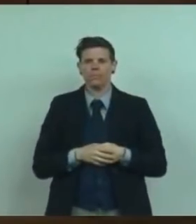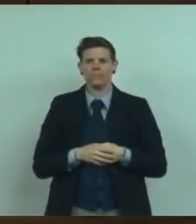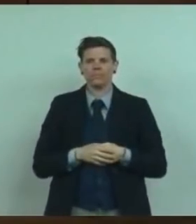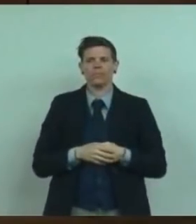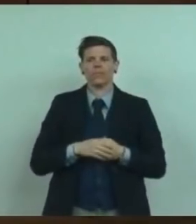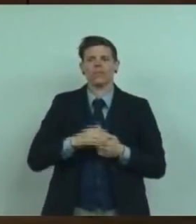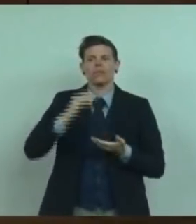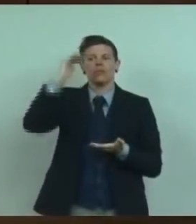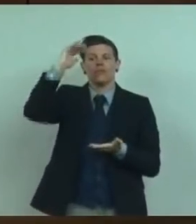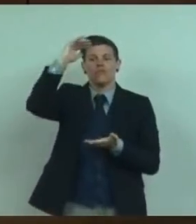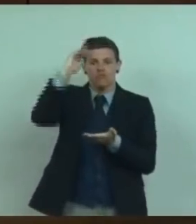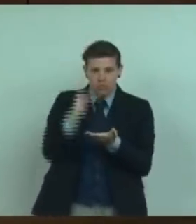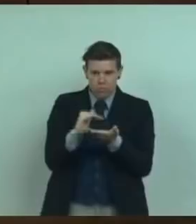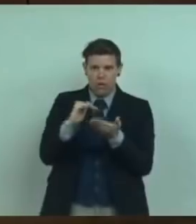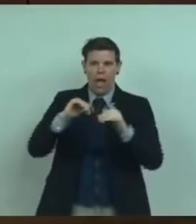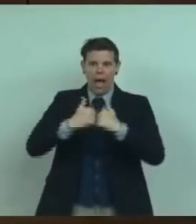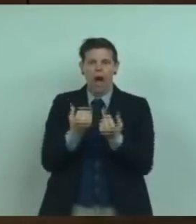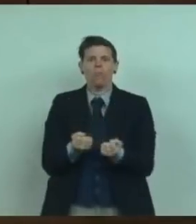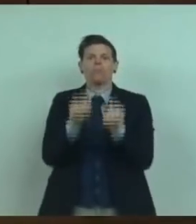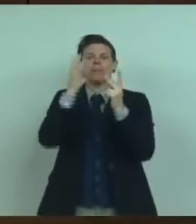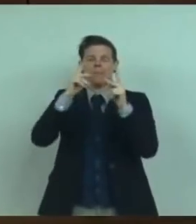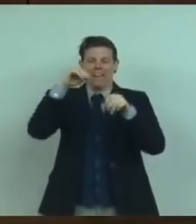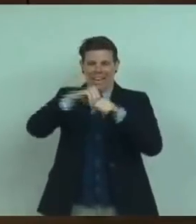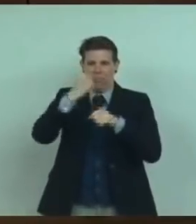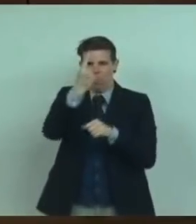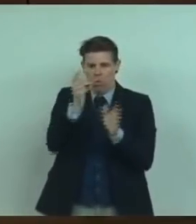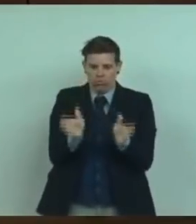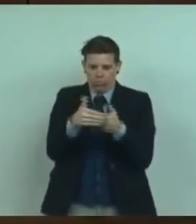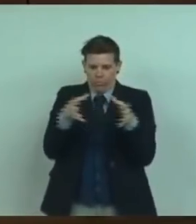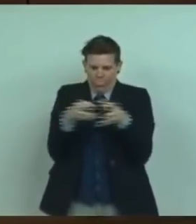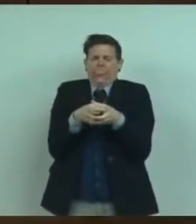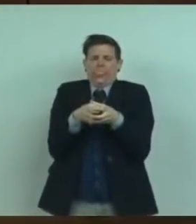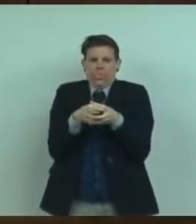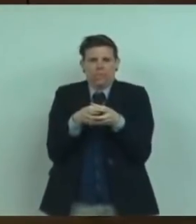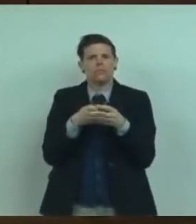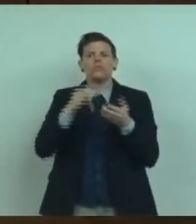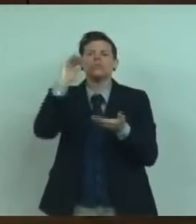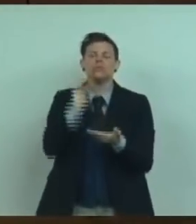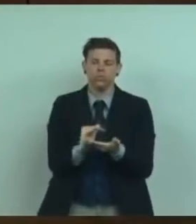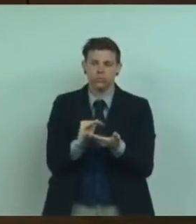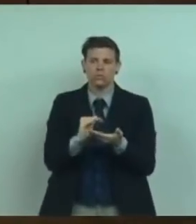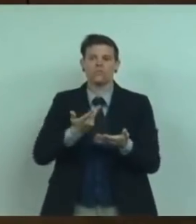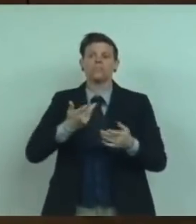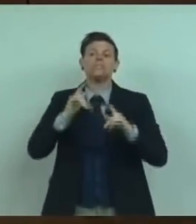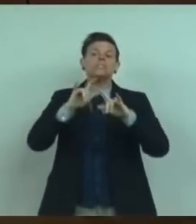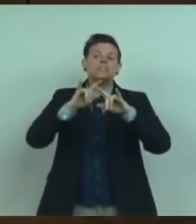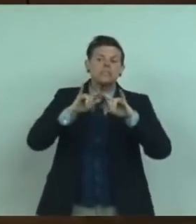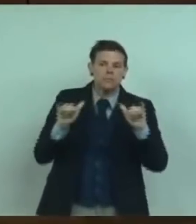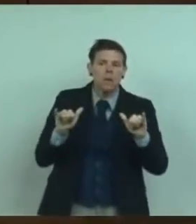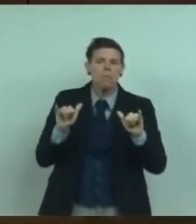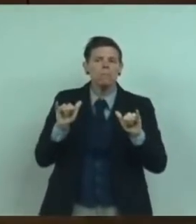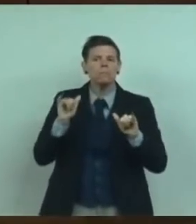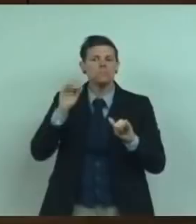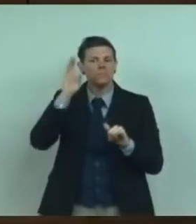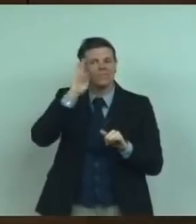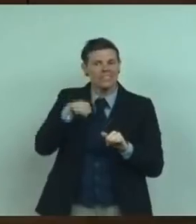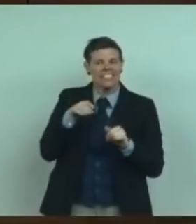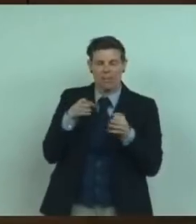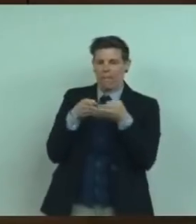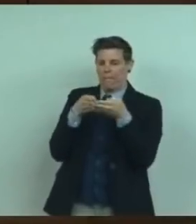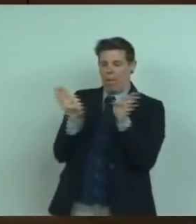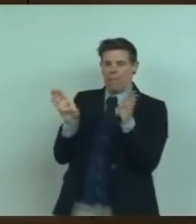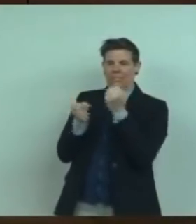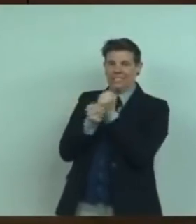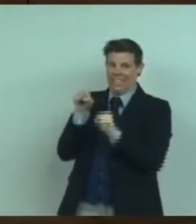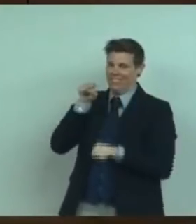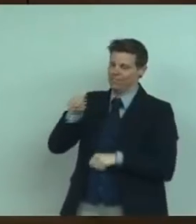without minimizing public safety. So for New Mexicans, there are people who are scheduled to be paroled and released, who meet